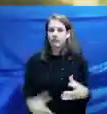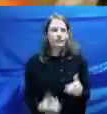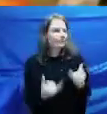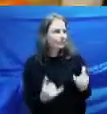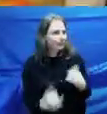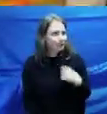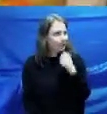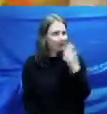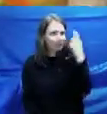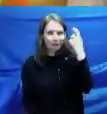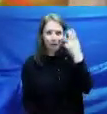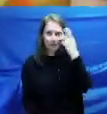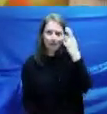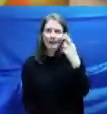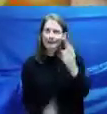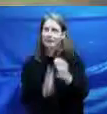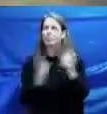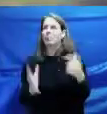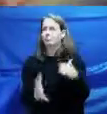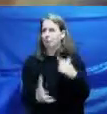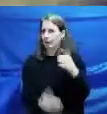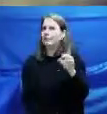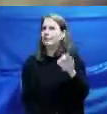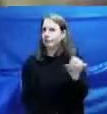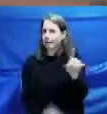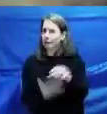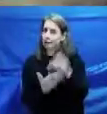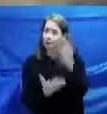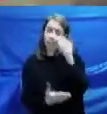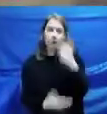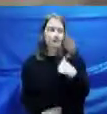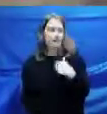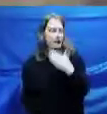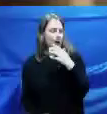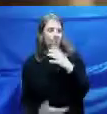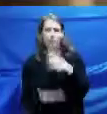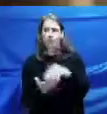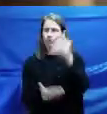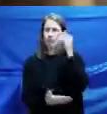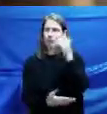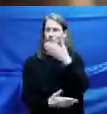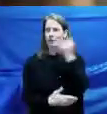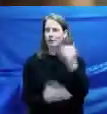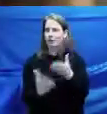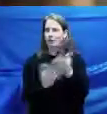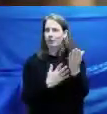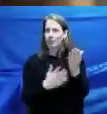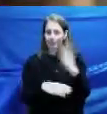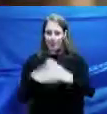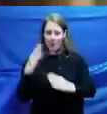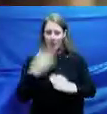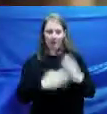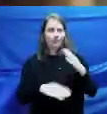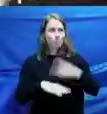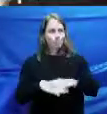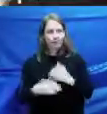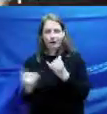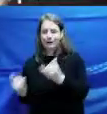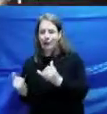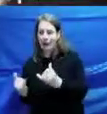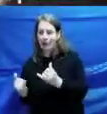learner when I can actually get my hands on something and do it, and I'll just remember it better because I'll have an experience to attach it